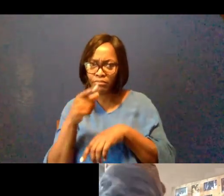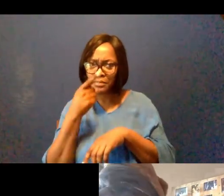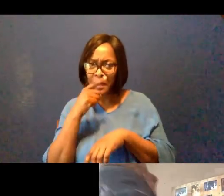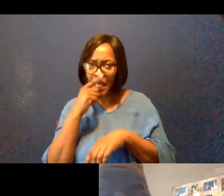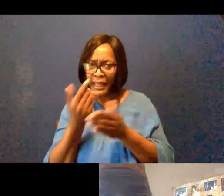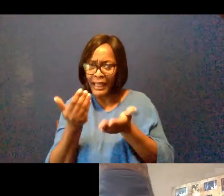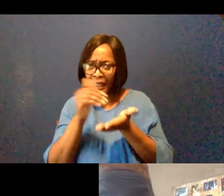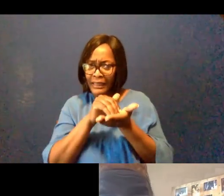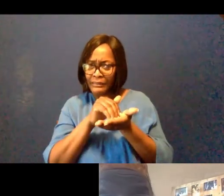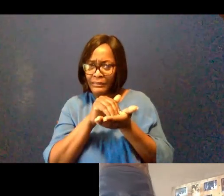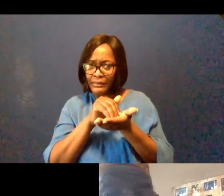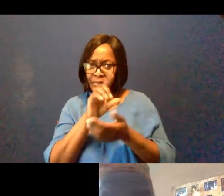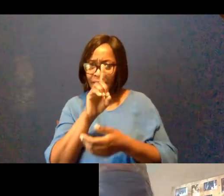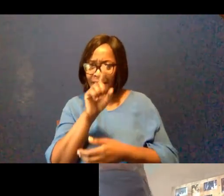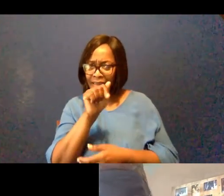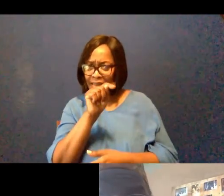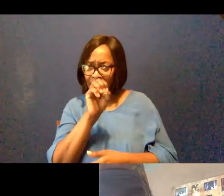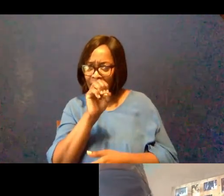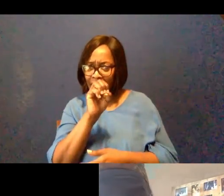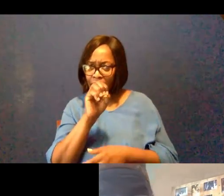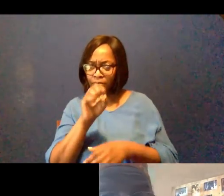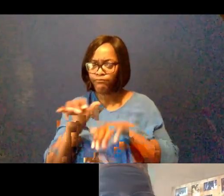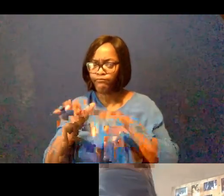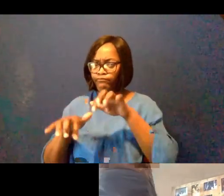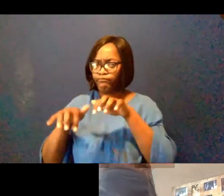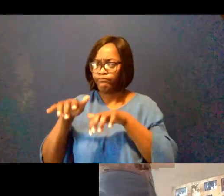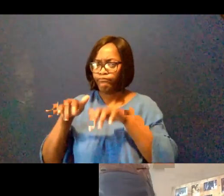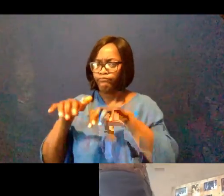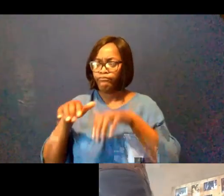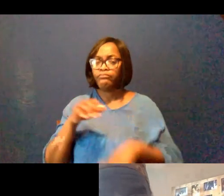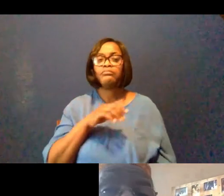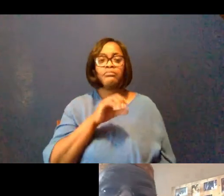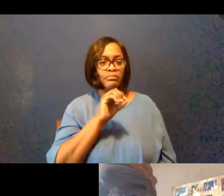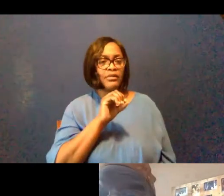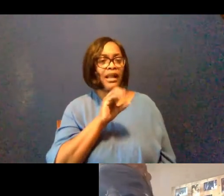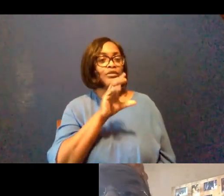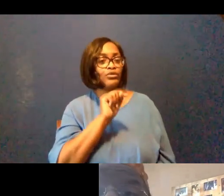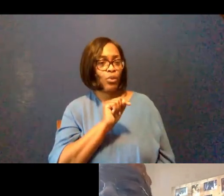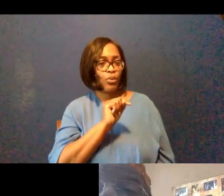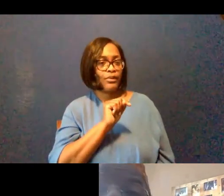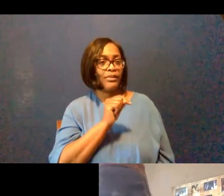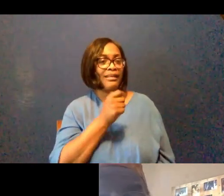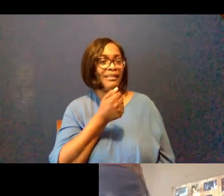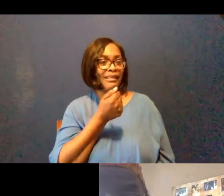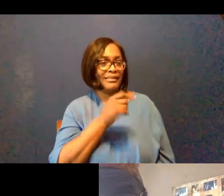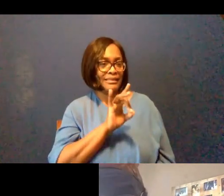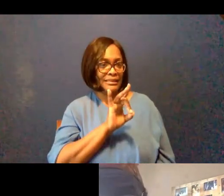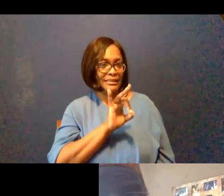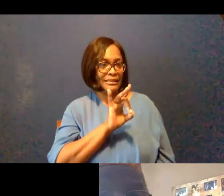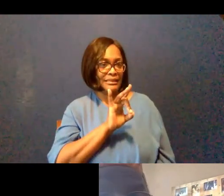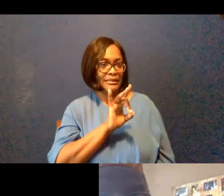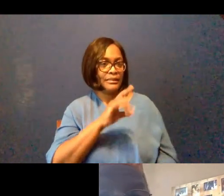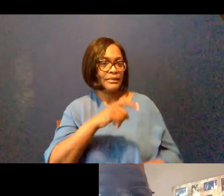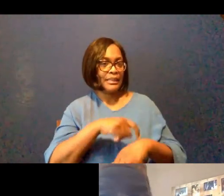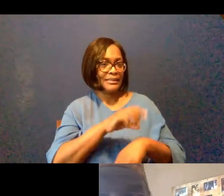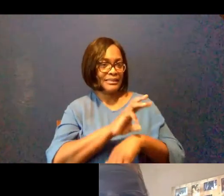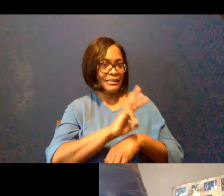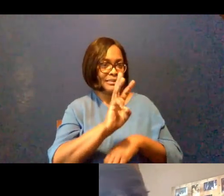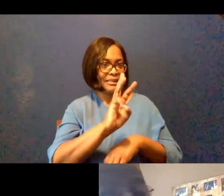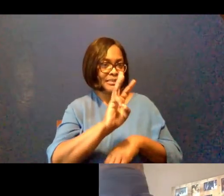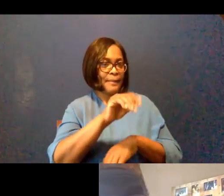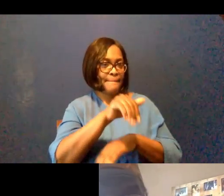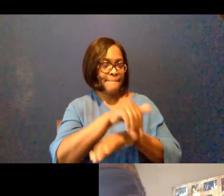And I also have a question for you. And my name is Samuel Bannerman. I am the current facilitator for this event.